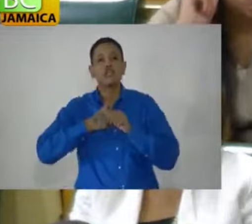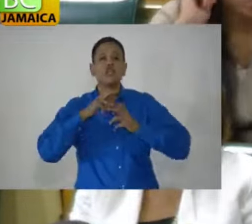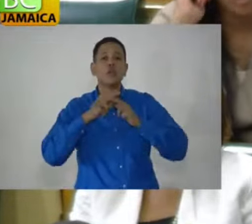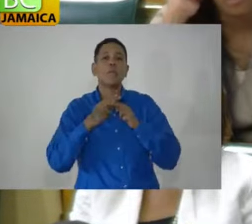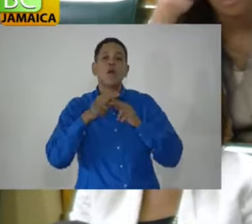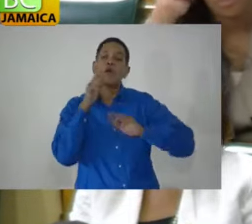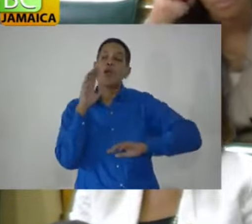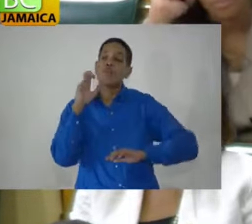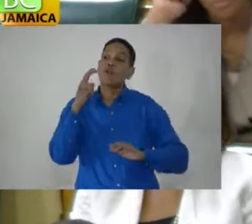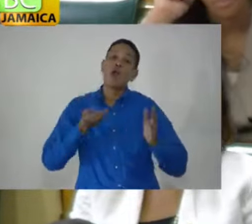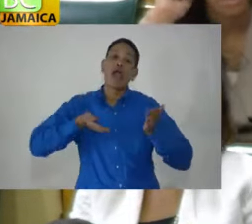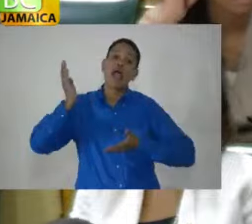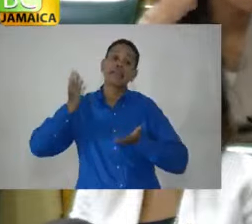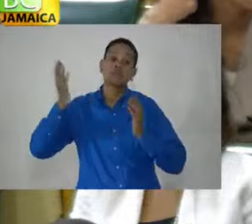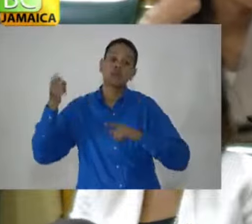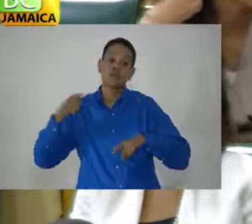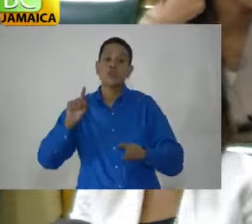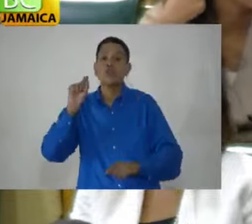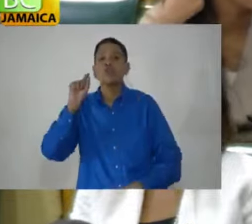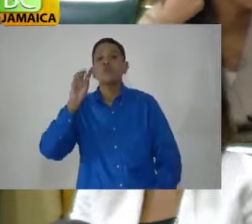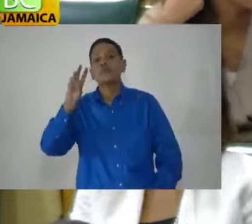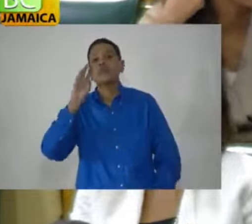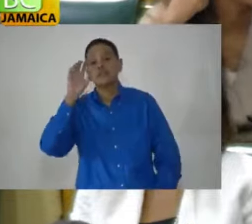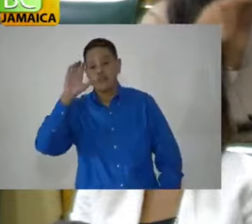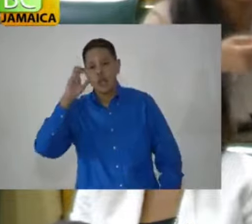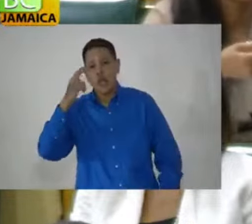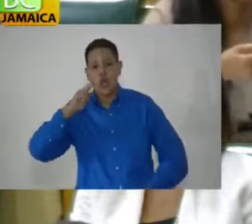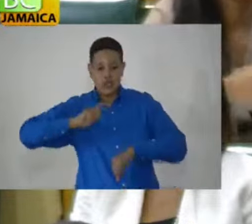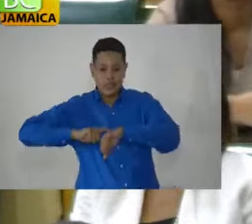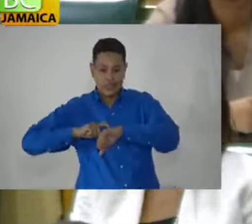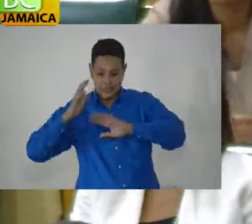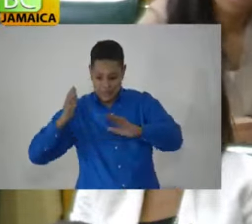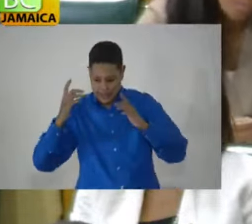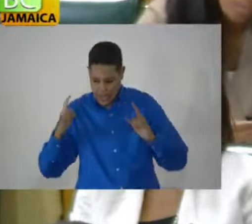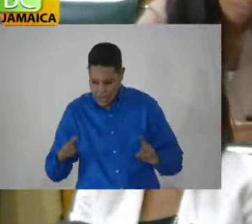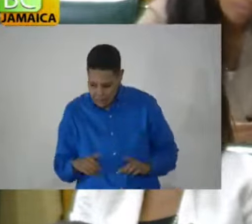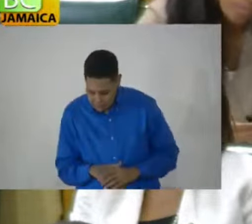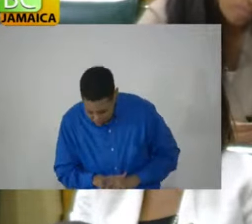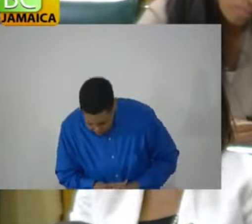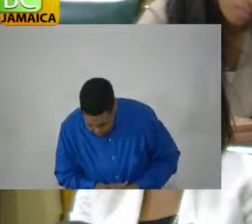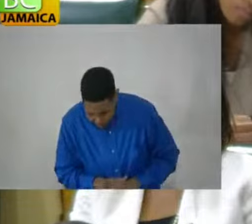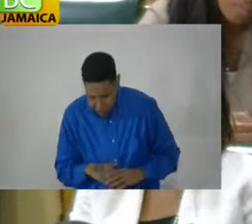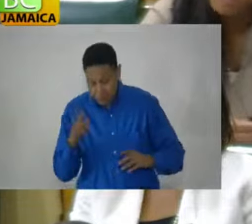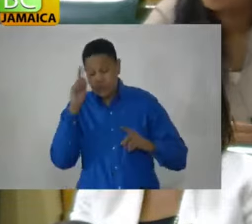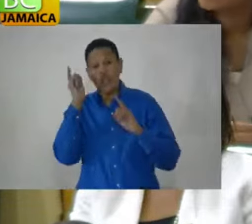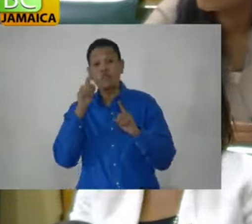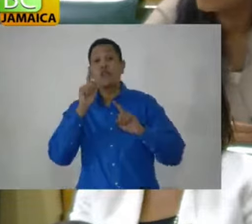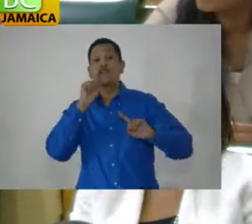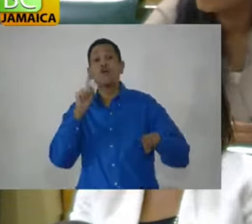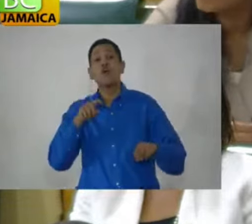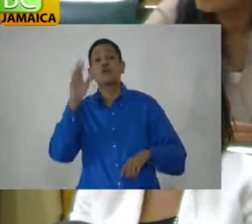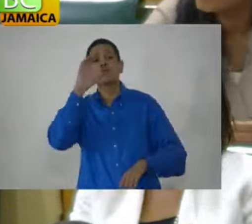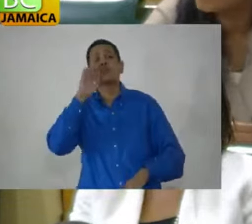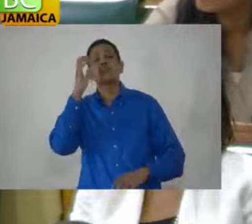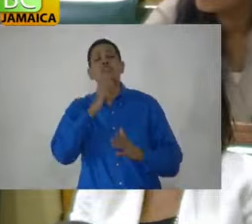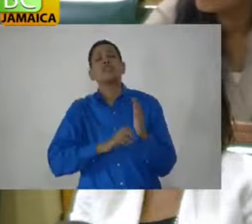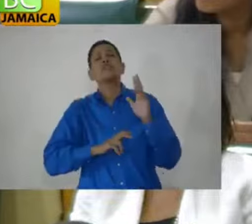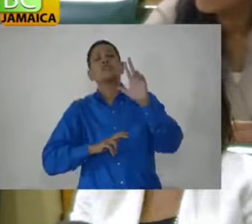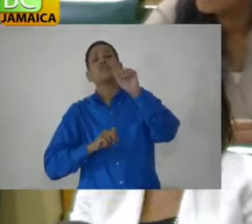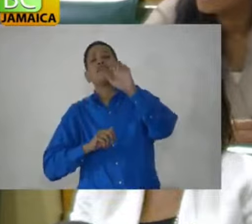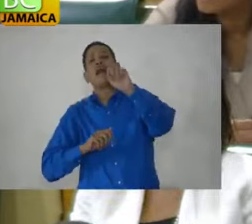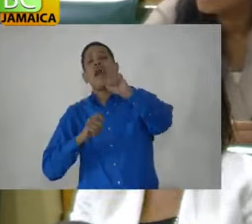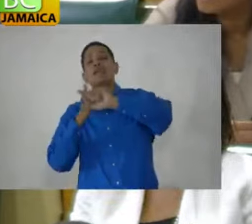conch exported during the 2026 conch season. The object of the order pursuant to Section 3 of the